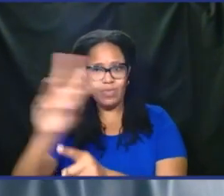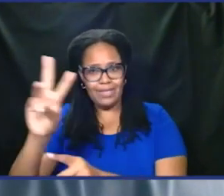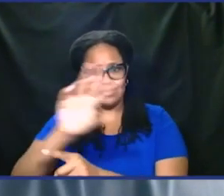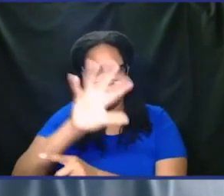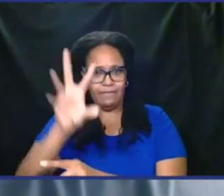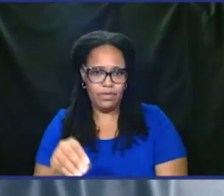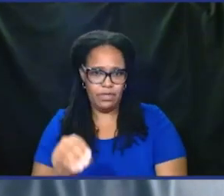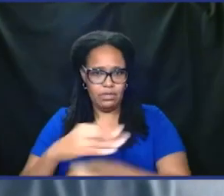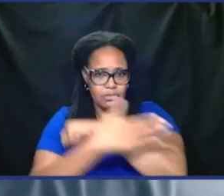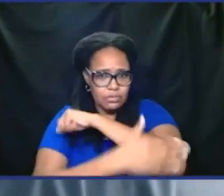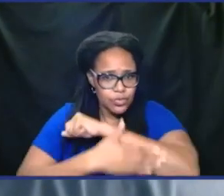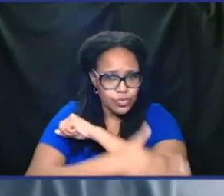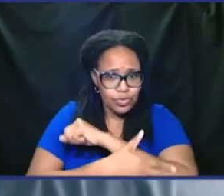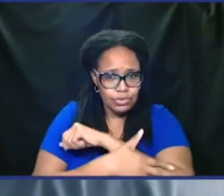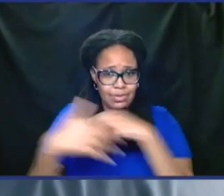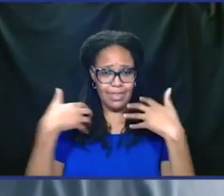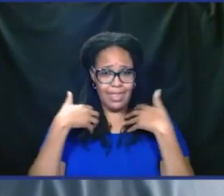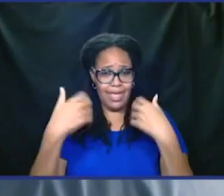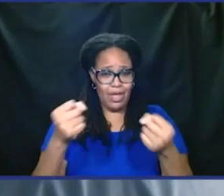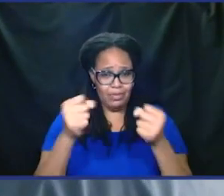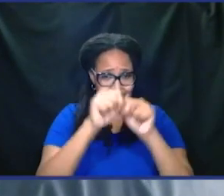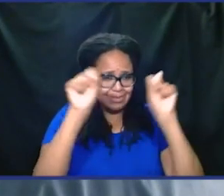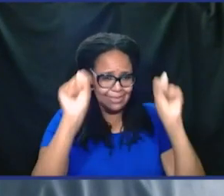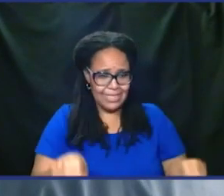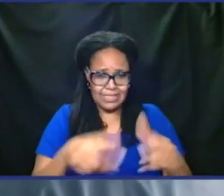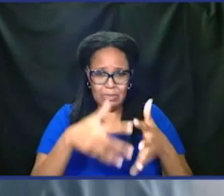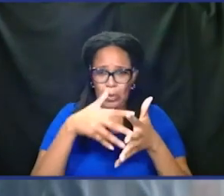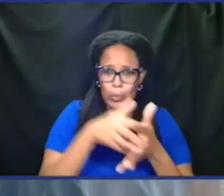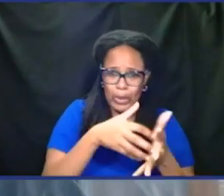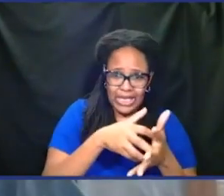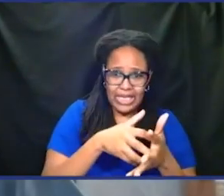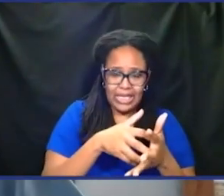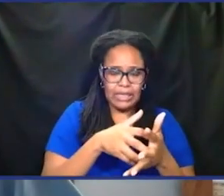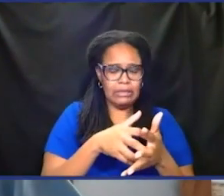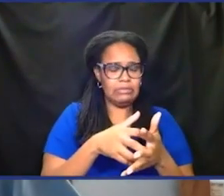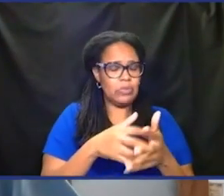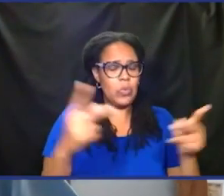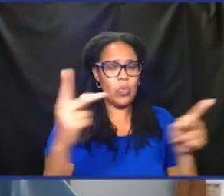The health system, already fragile, was devastated.